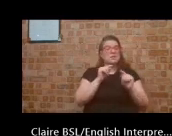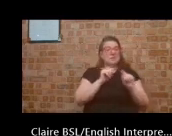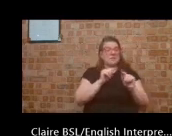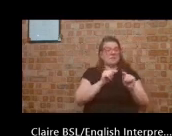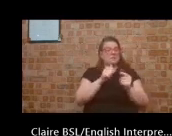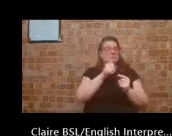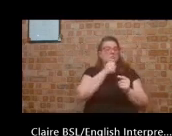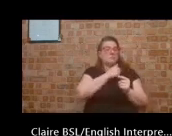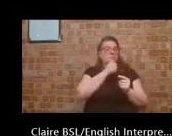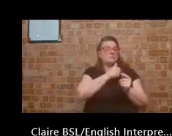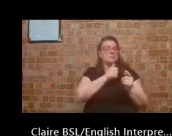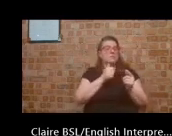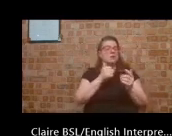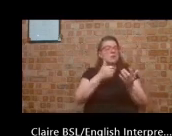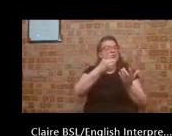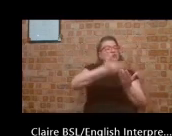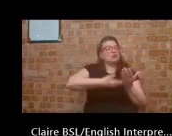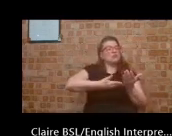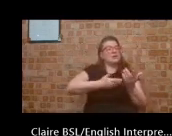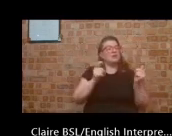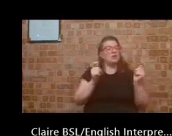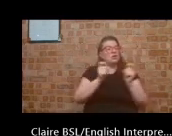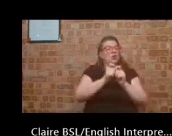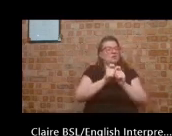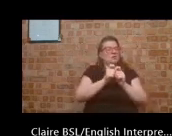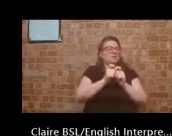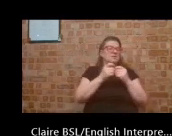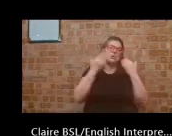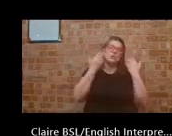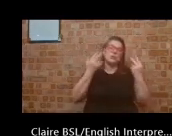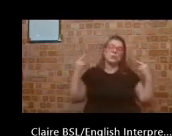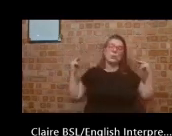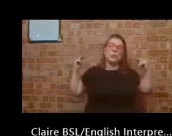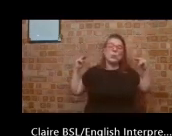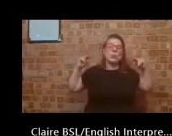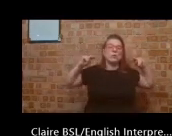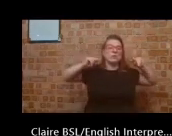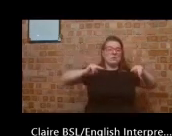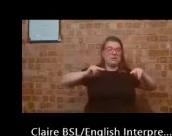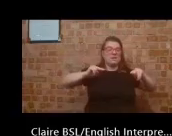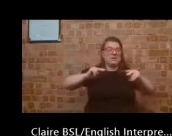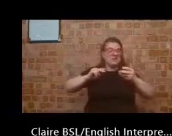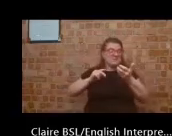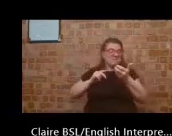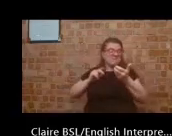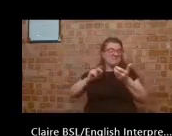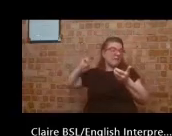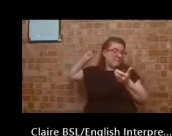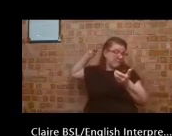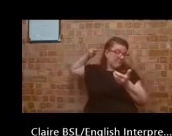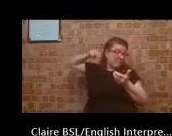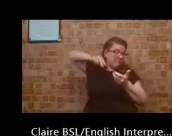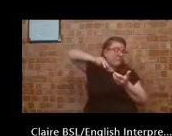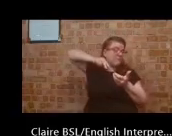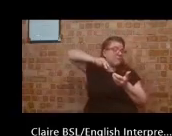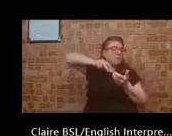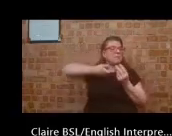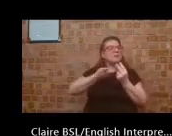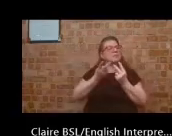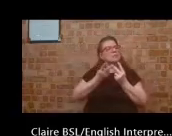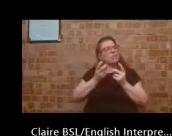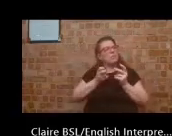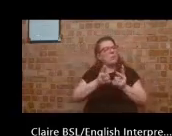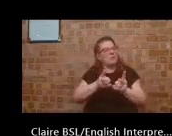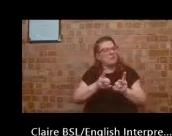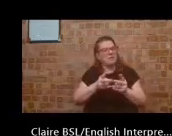really, really handy, because you just don't know who's looking over your shoulder at that point. The screen's visible to everybody, but that's another way to do it. Or, as